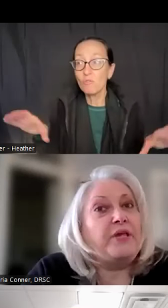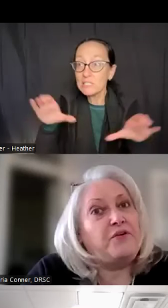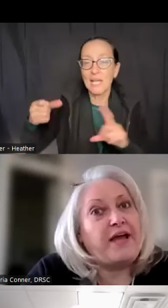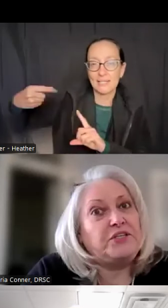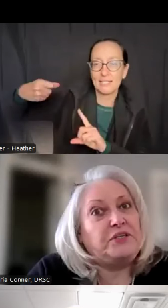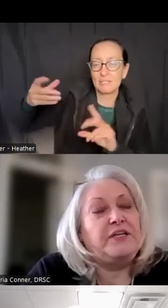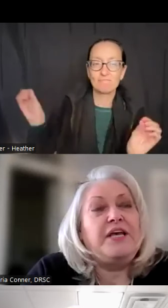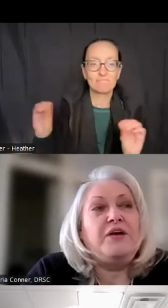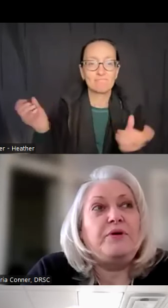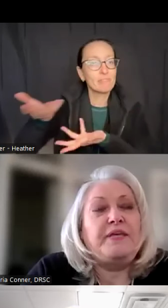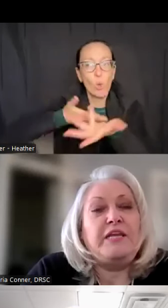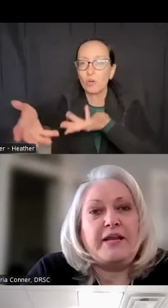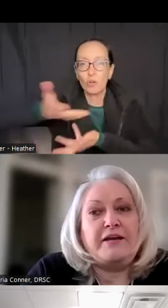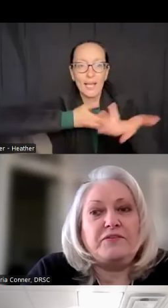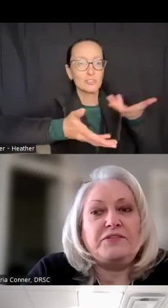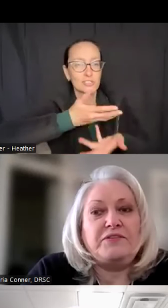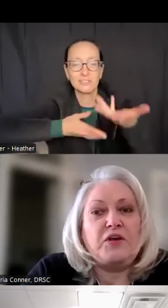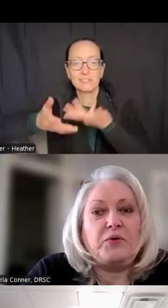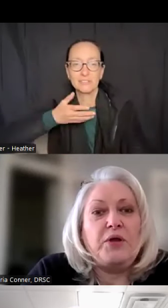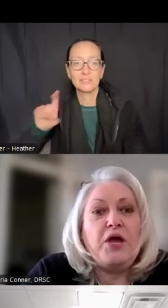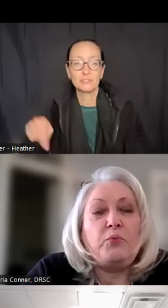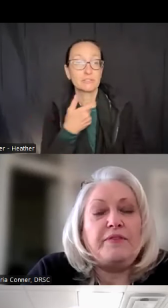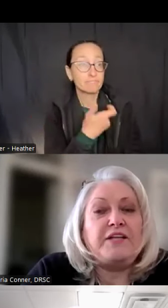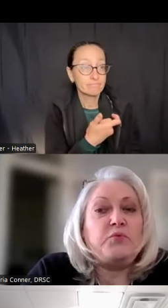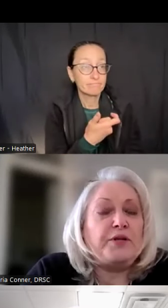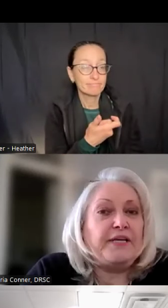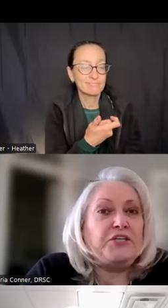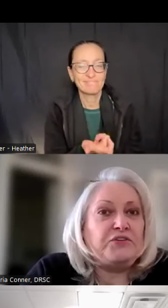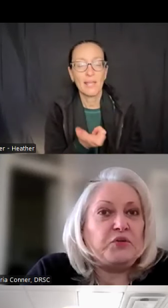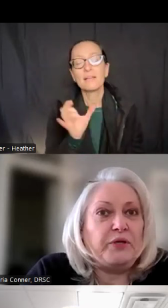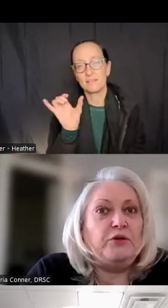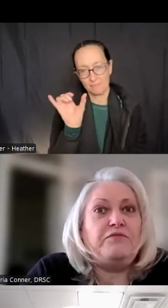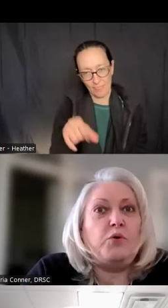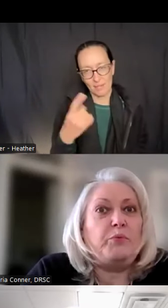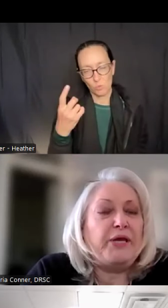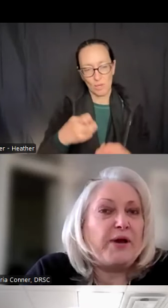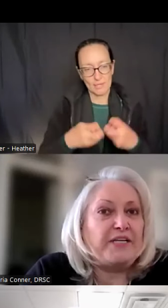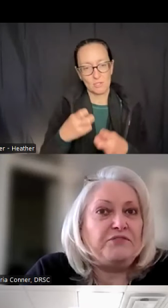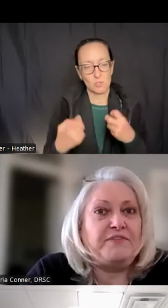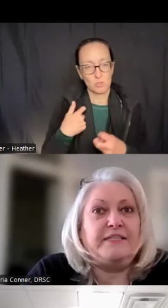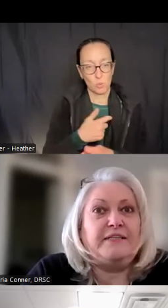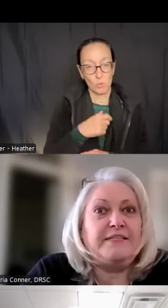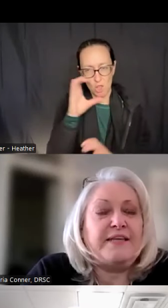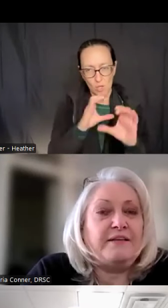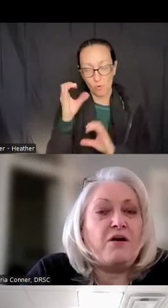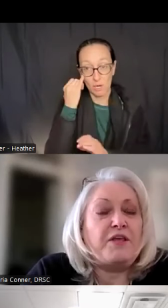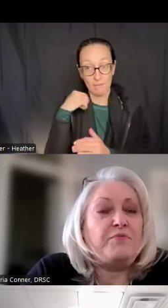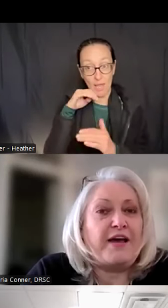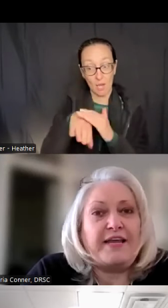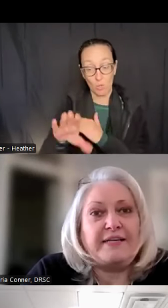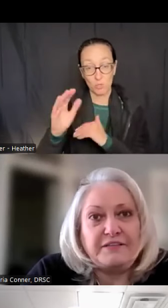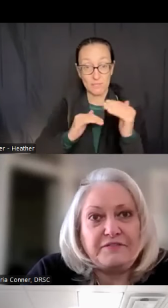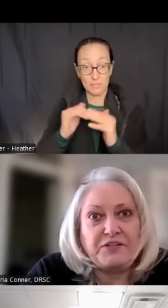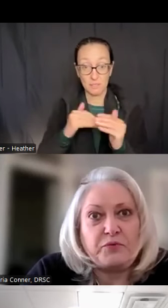very little interaction with anybody else. So that's one of the issues that we look for when we go out into facilities. Are